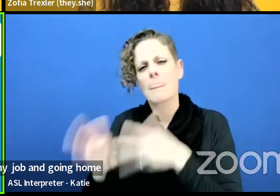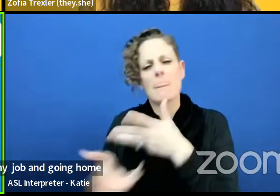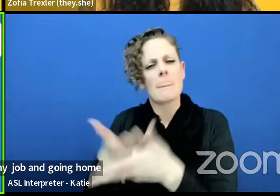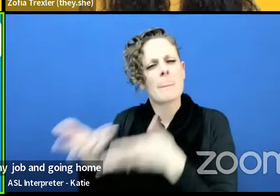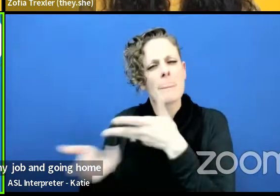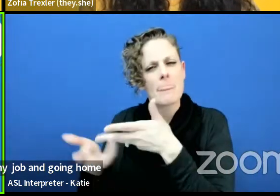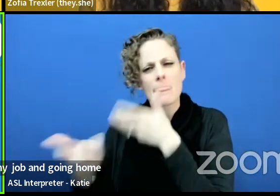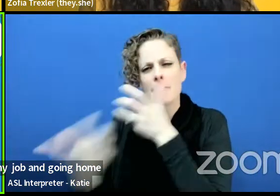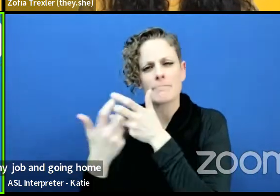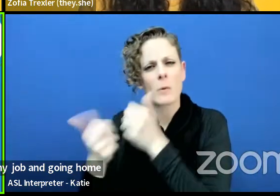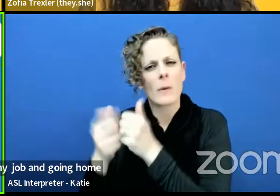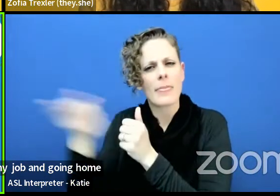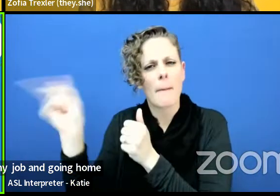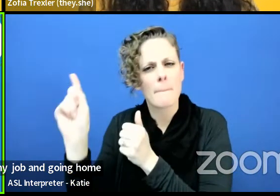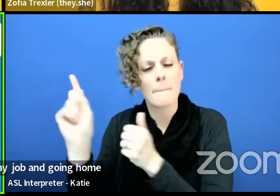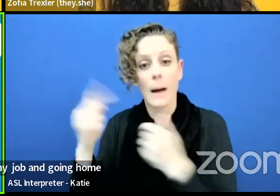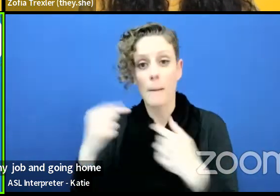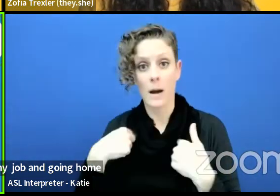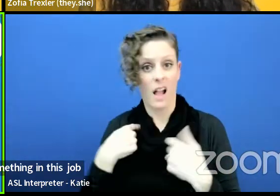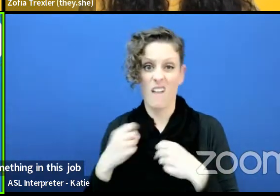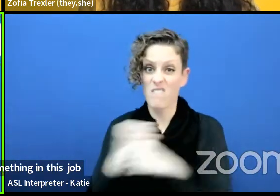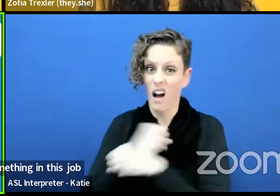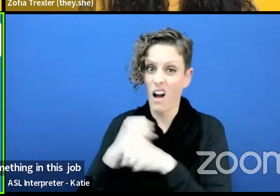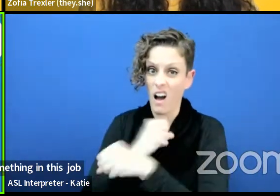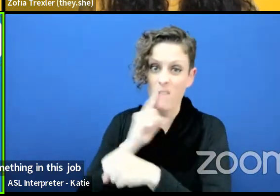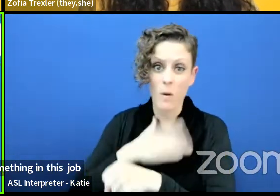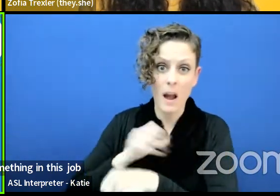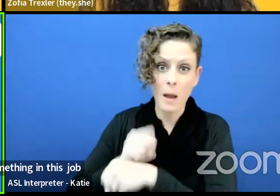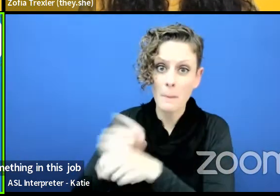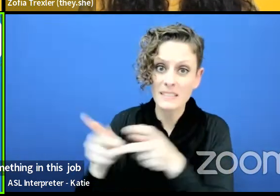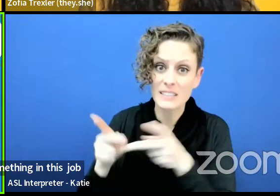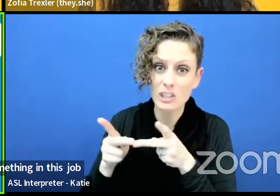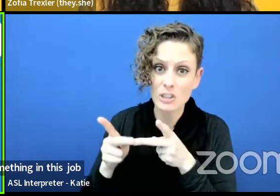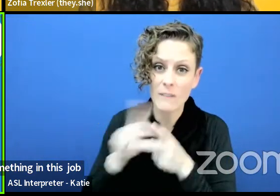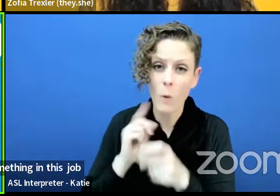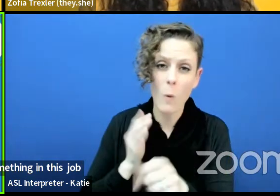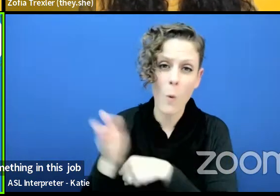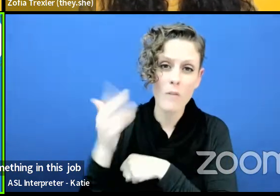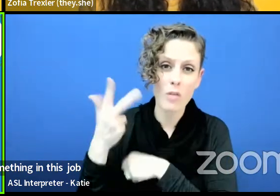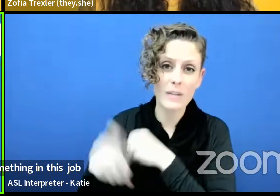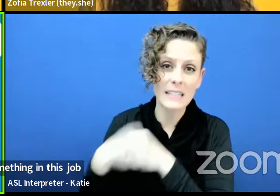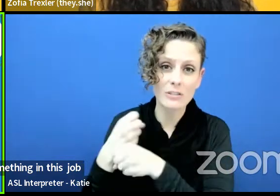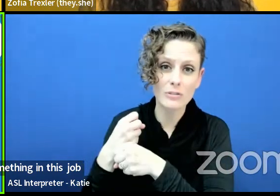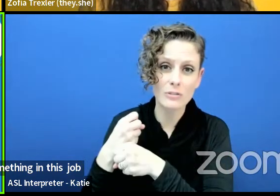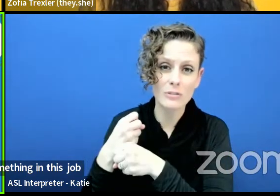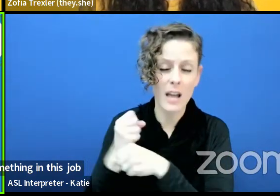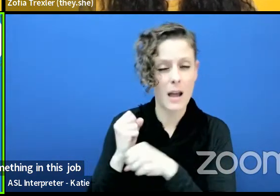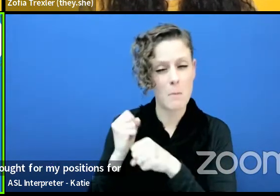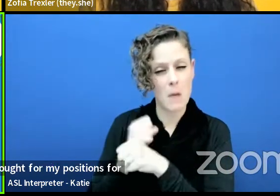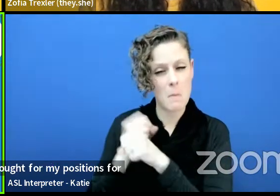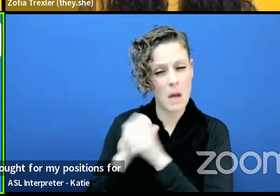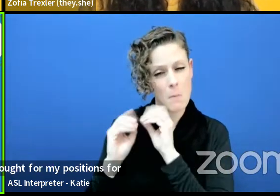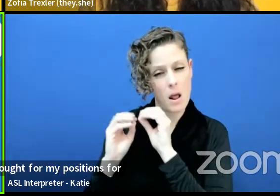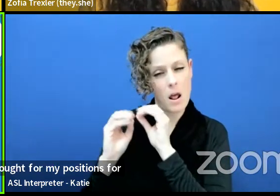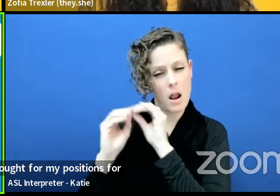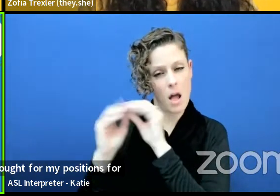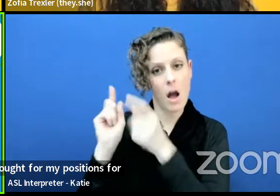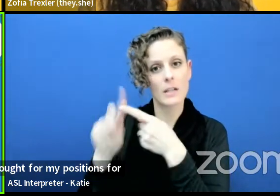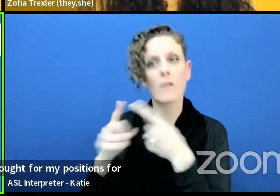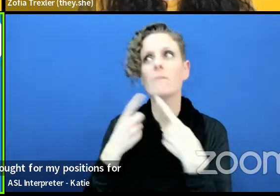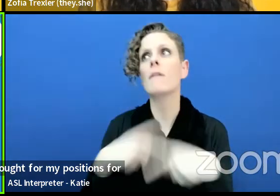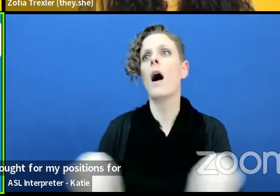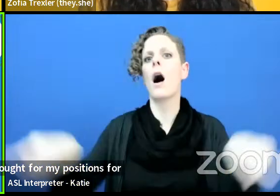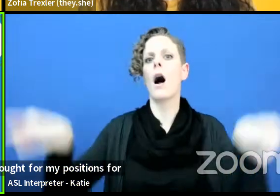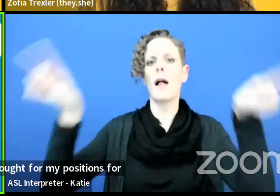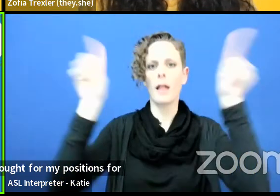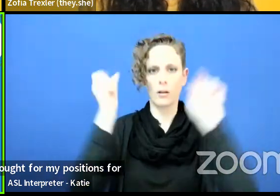I fought for my position for over 3 years before I could really understand what it was